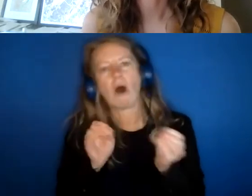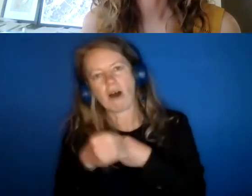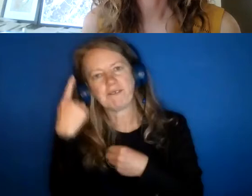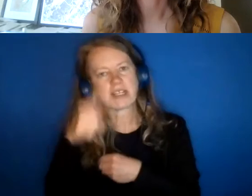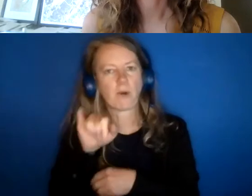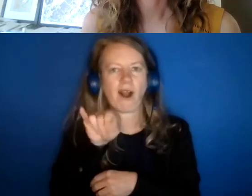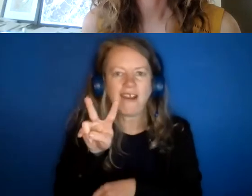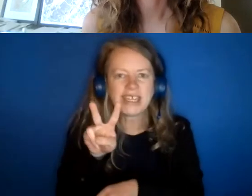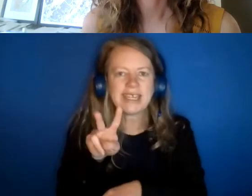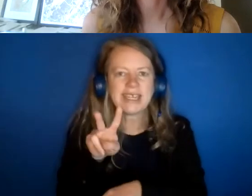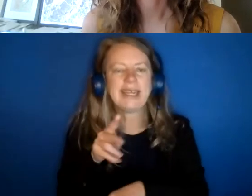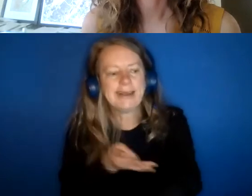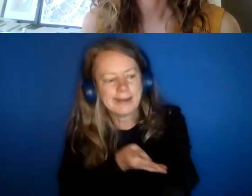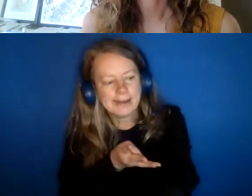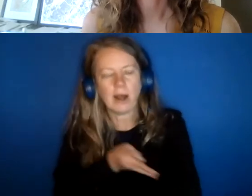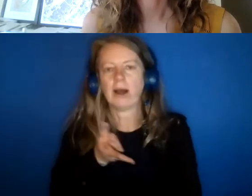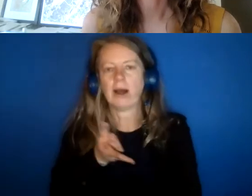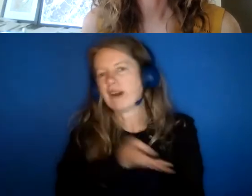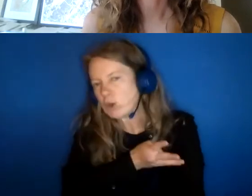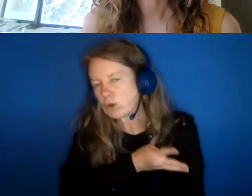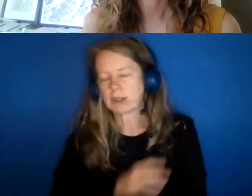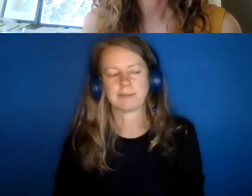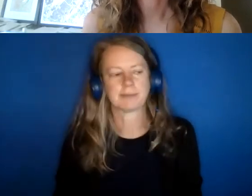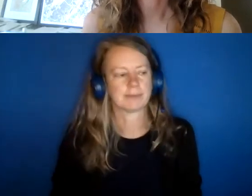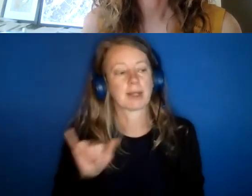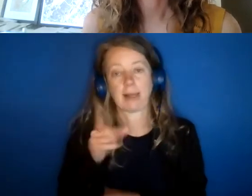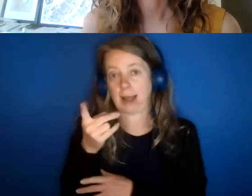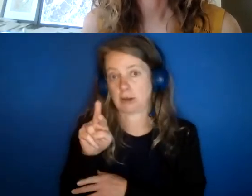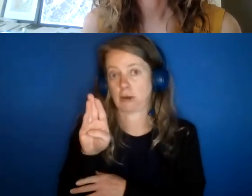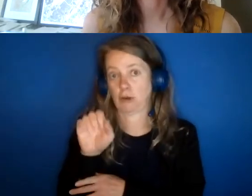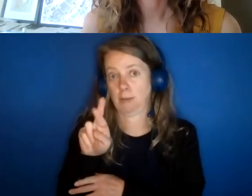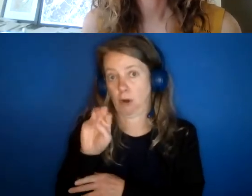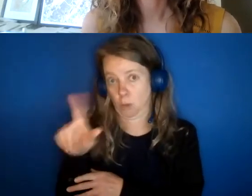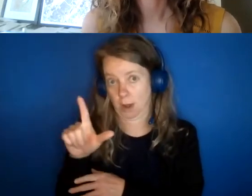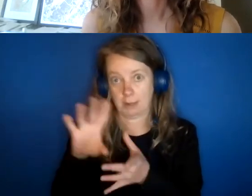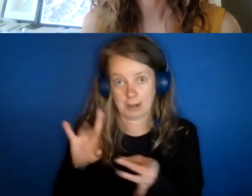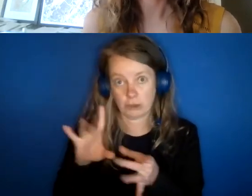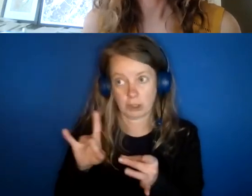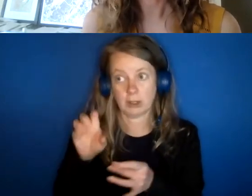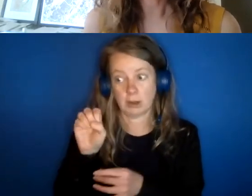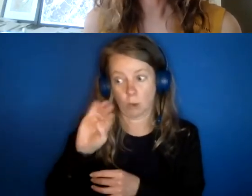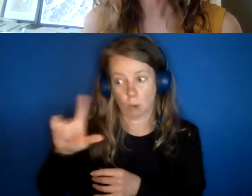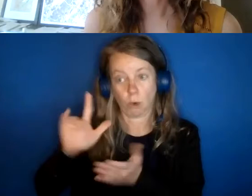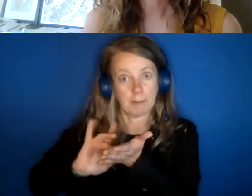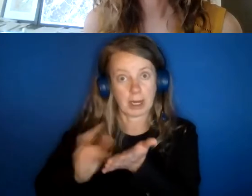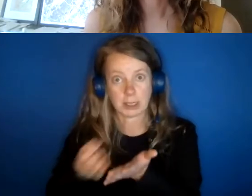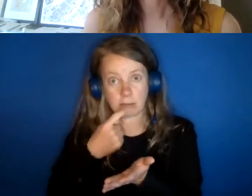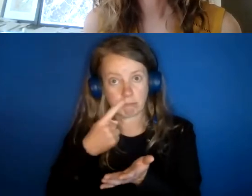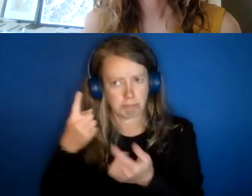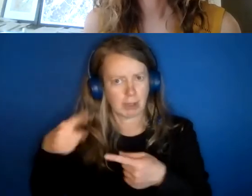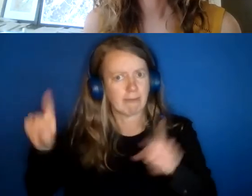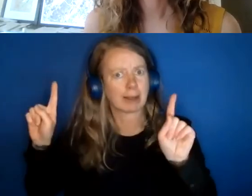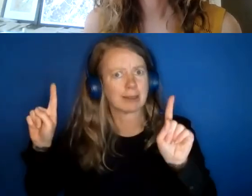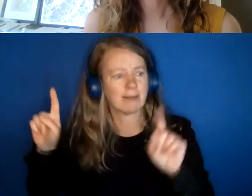And as Dr. Barnwell mentioned earlier, the oral therapies are very effective, Paxlovid in particular,